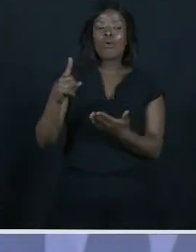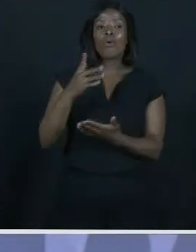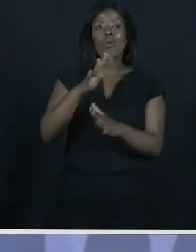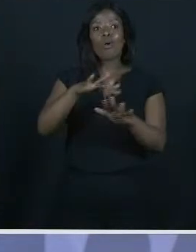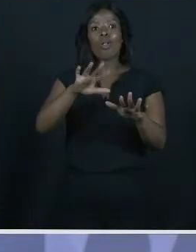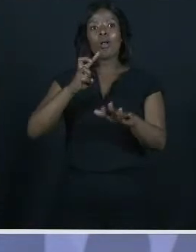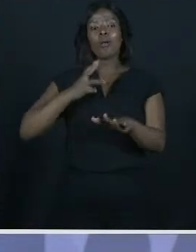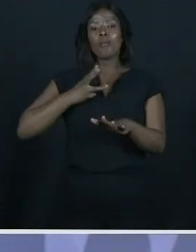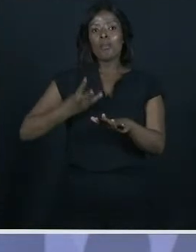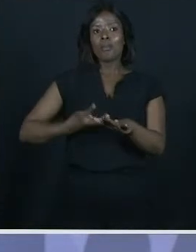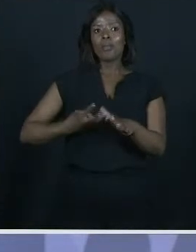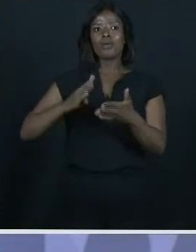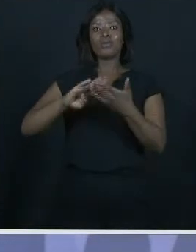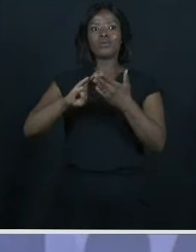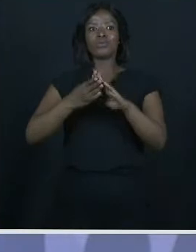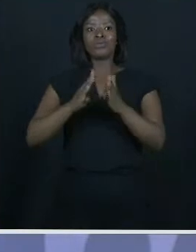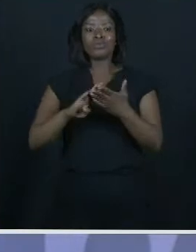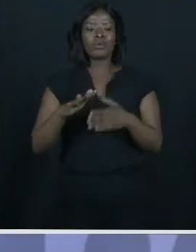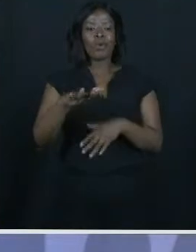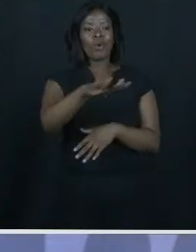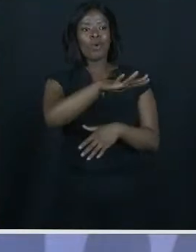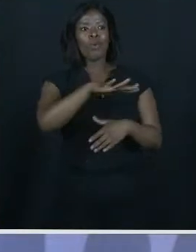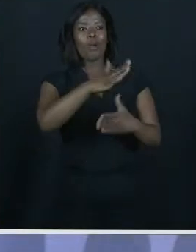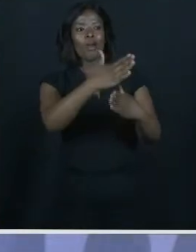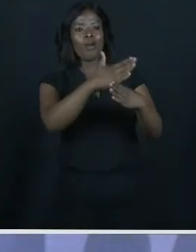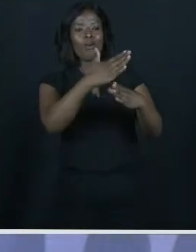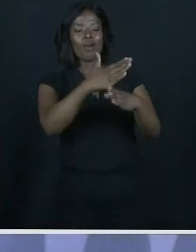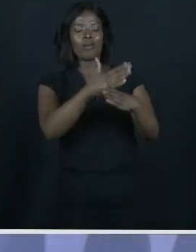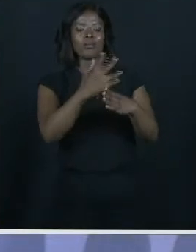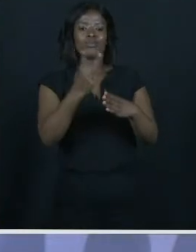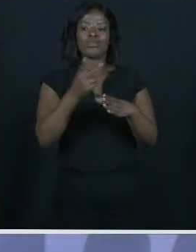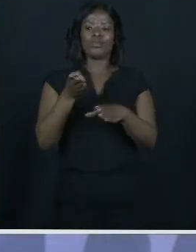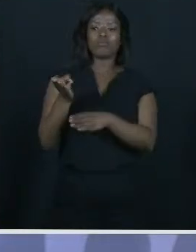provide to society, to the workplace, and in the home.